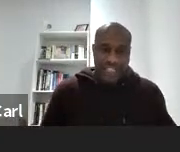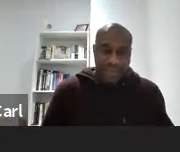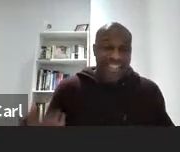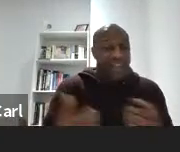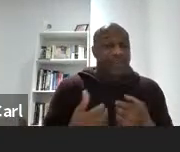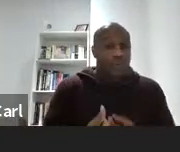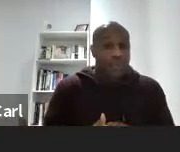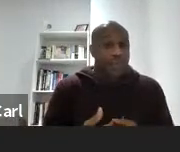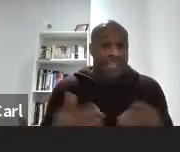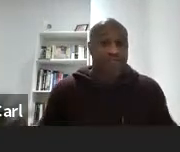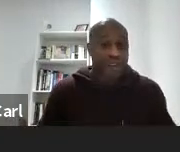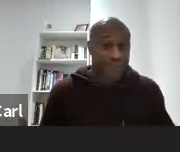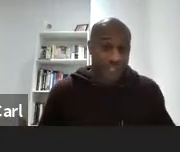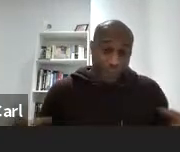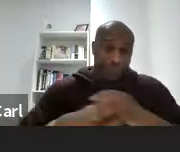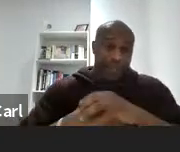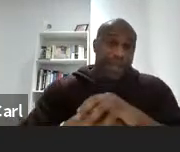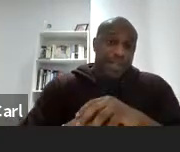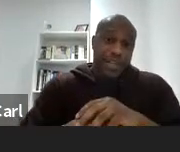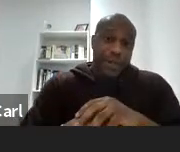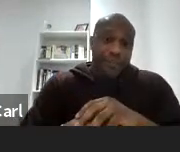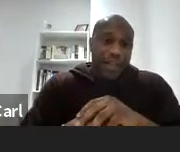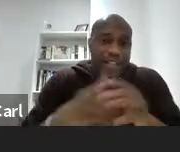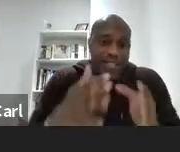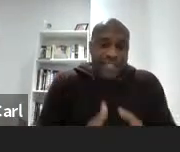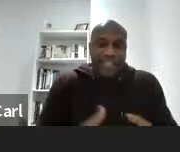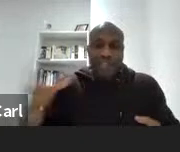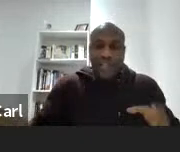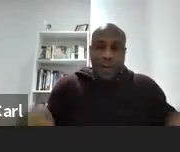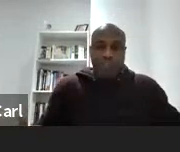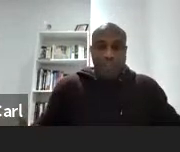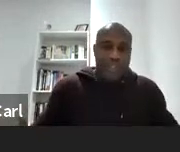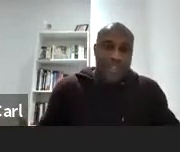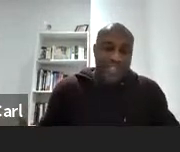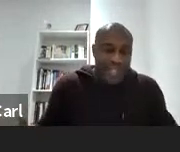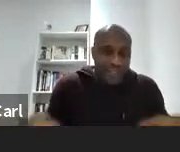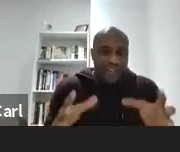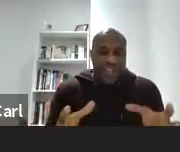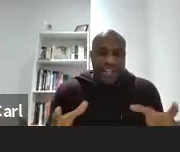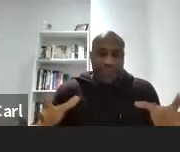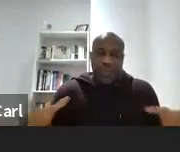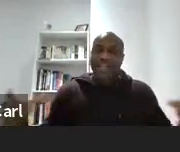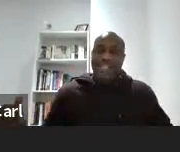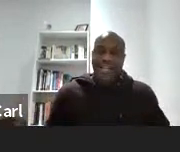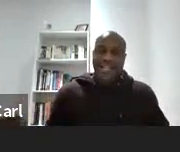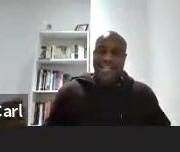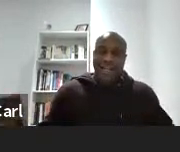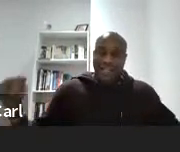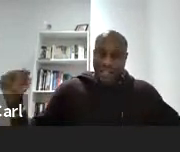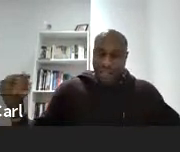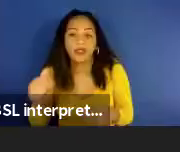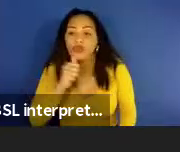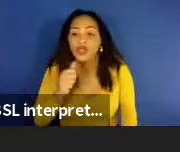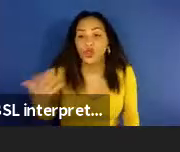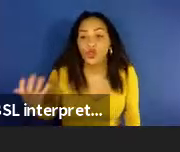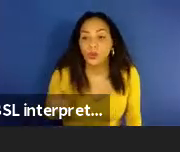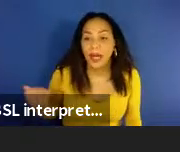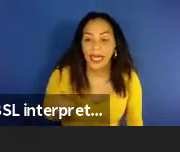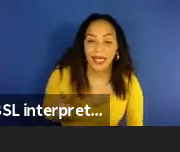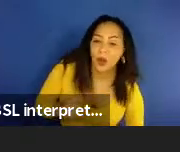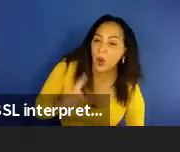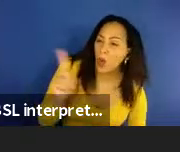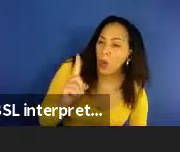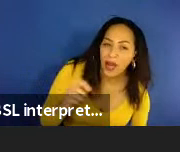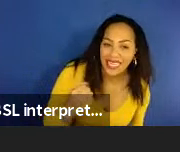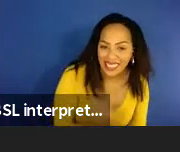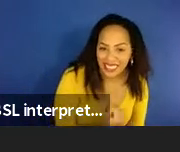their customers and also obtain revenue. So they started to look at other opportunities. And the thing is, what he did, Hiroshi